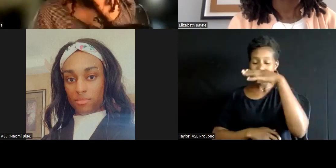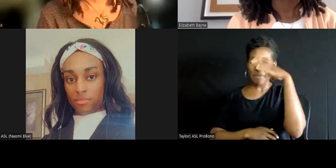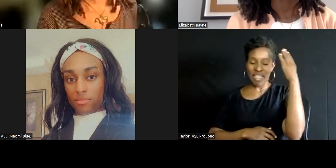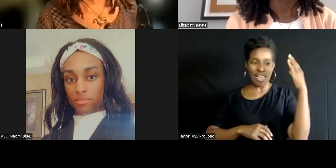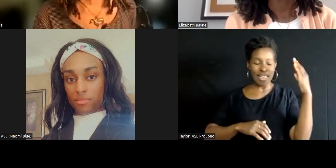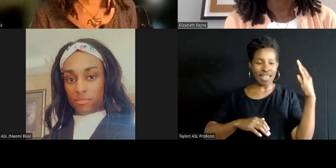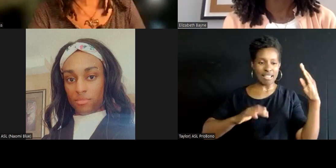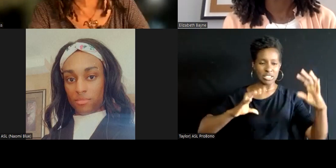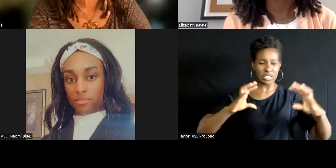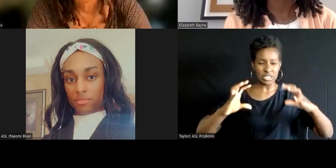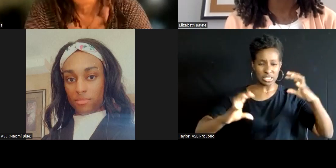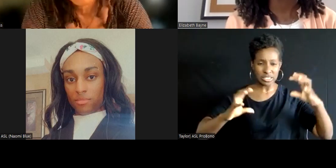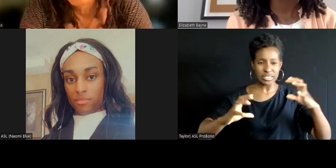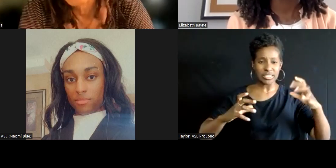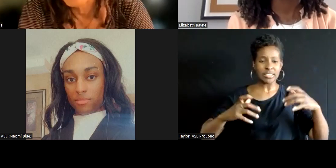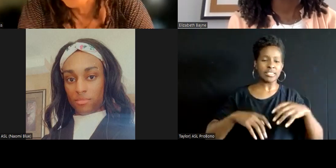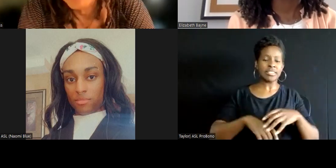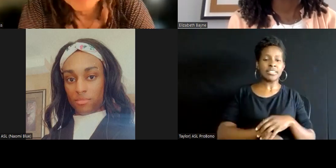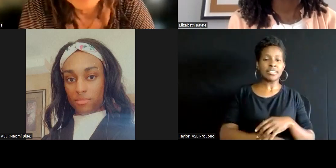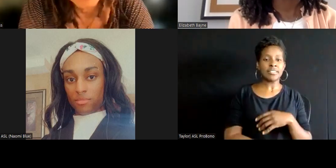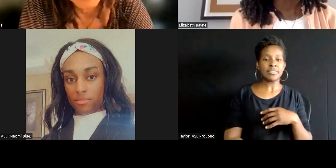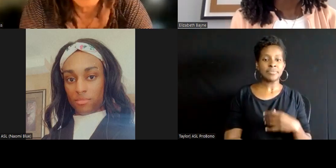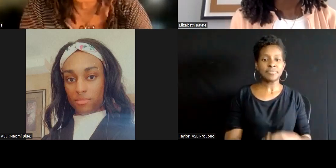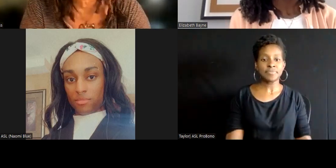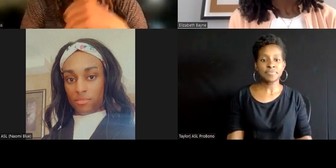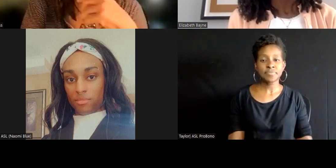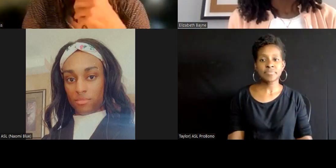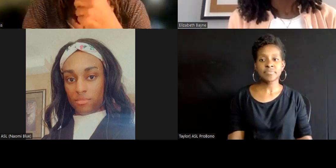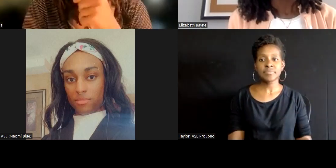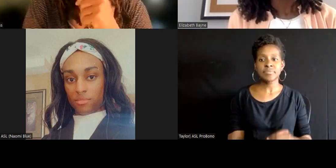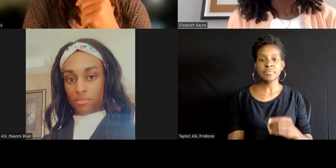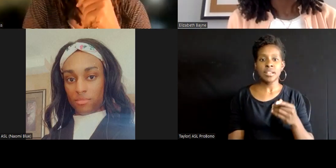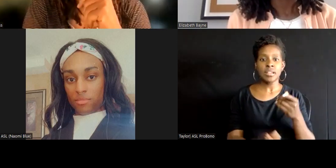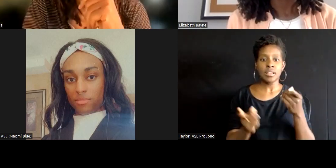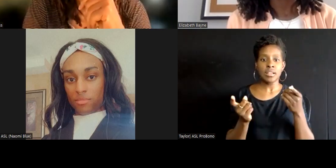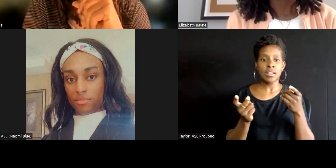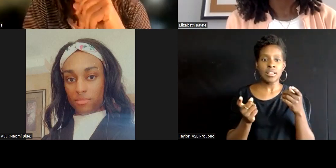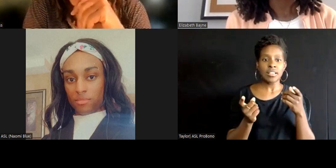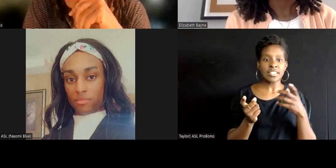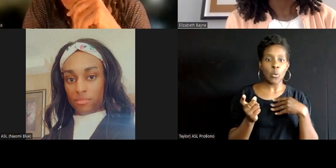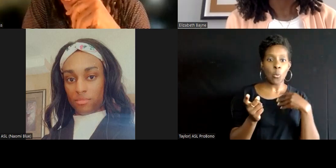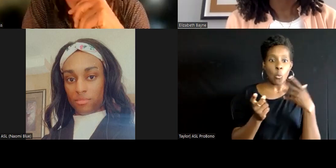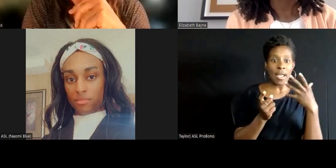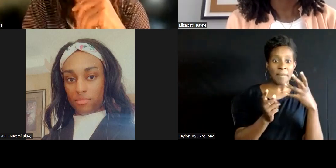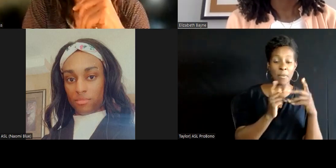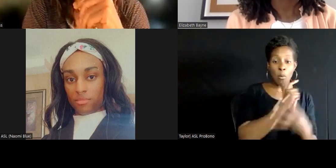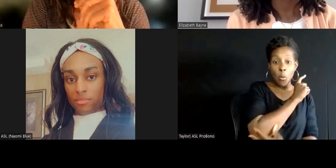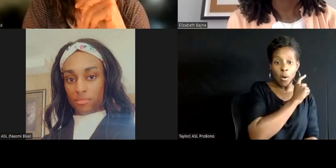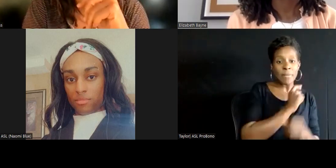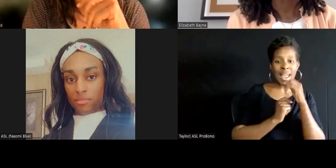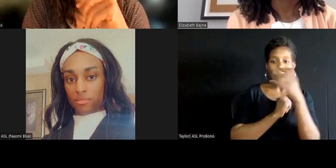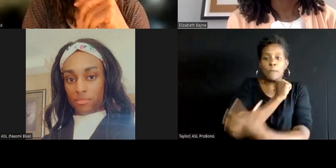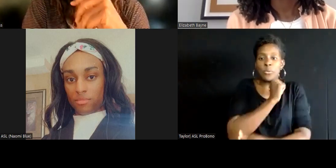poor or not poorer than Black people in many parts of this country, and could be, if we could fix